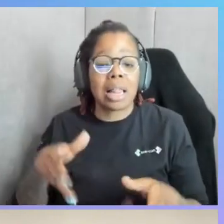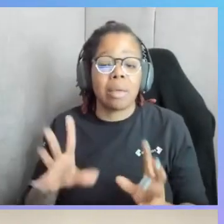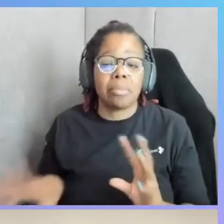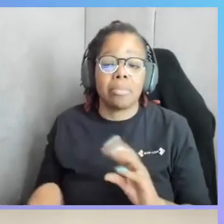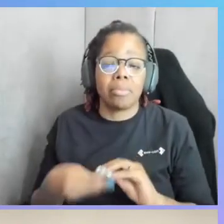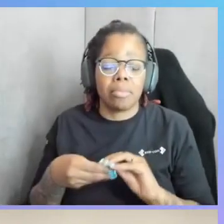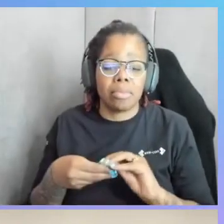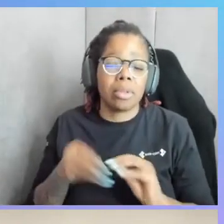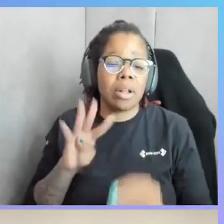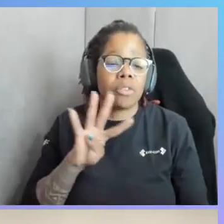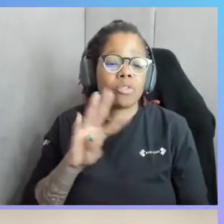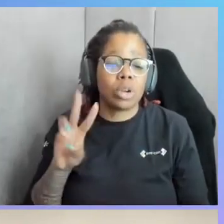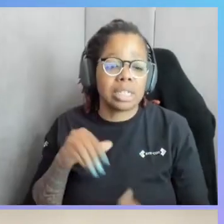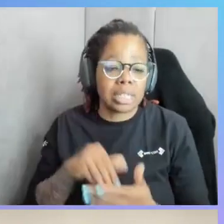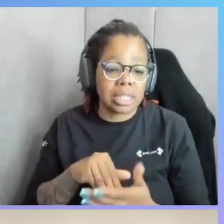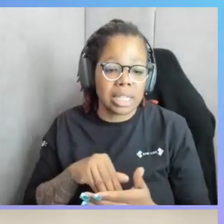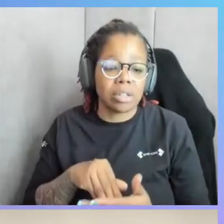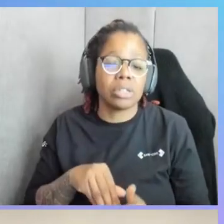of